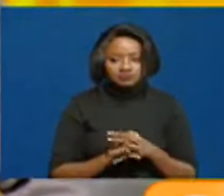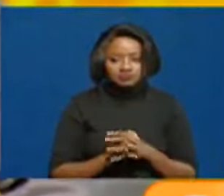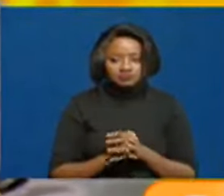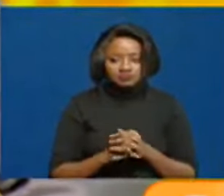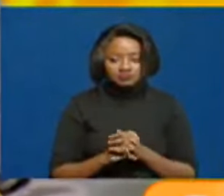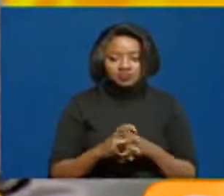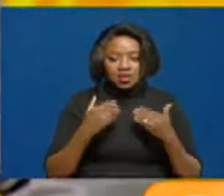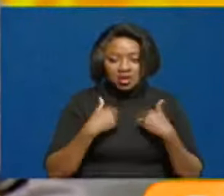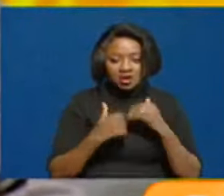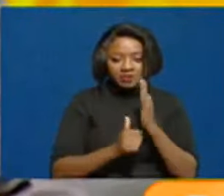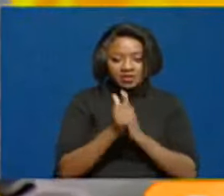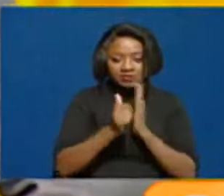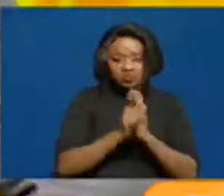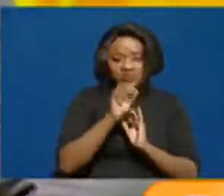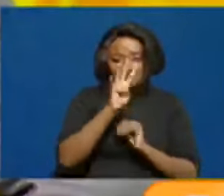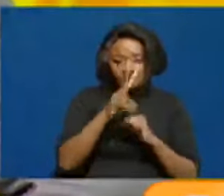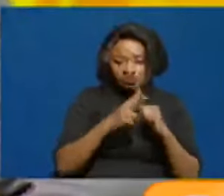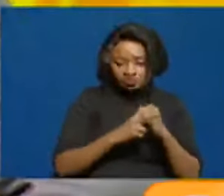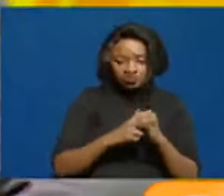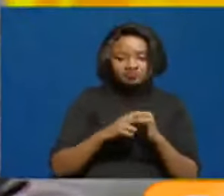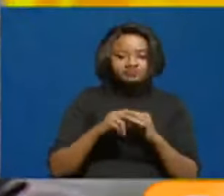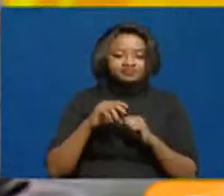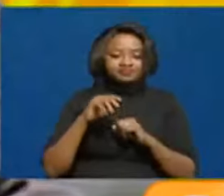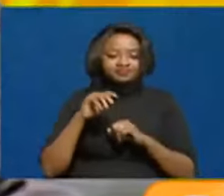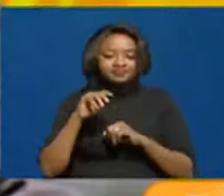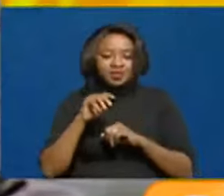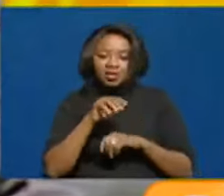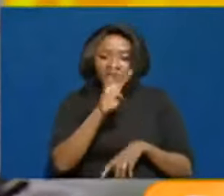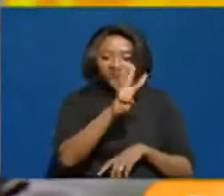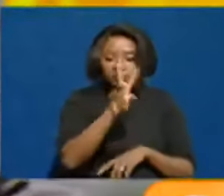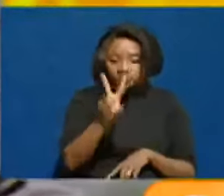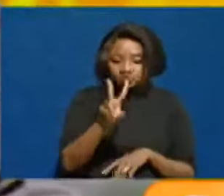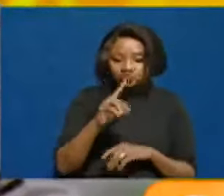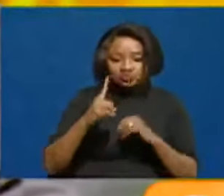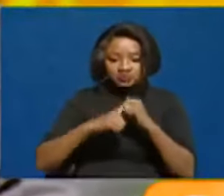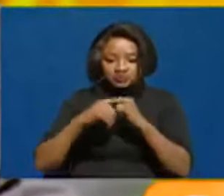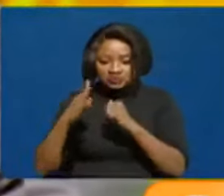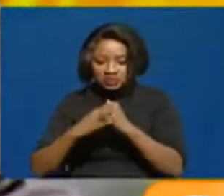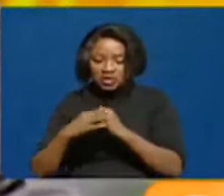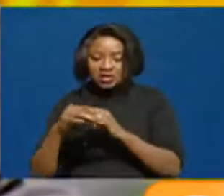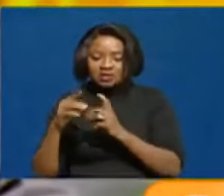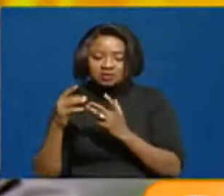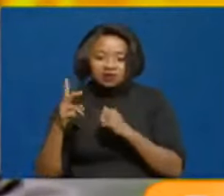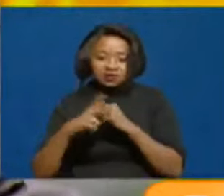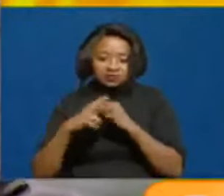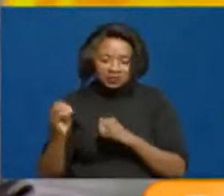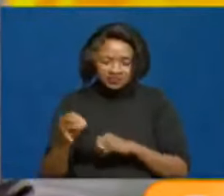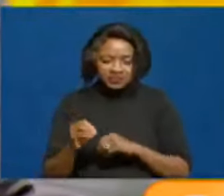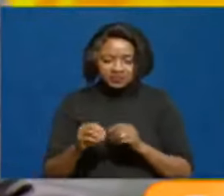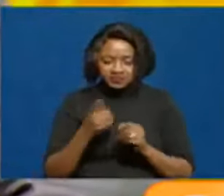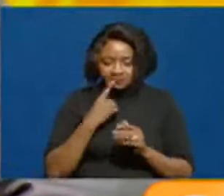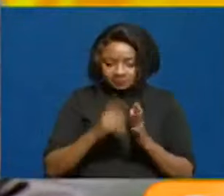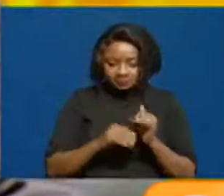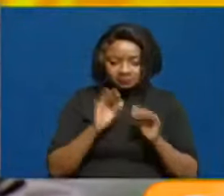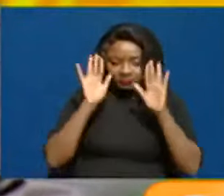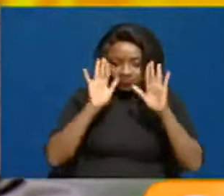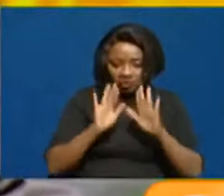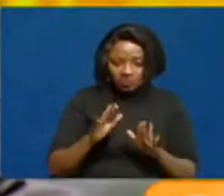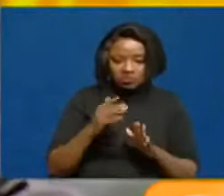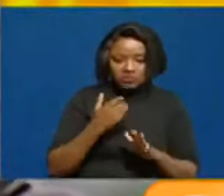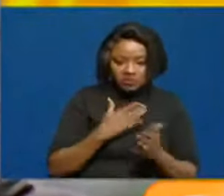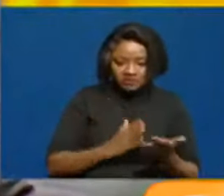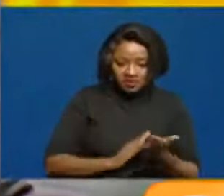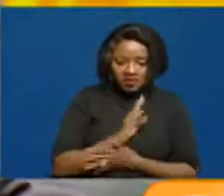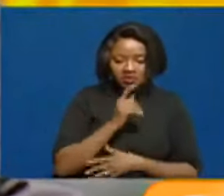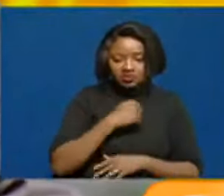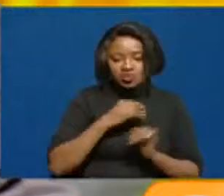69 and 70 that basically, like 42, gives us power to a clean and healthy environment. You're entitled to a clean and